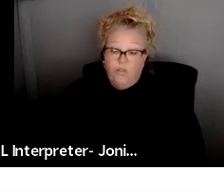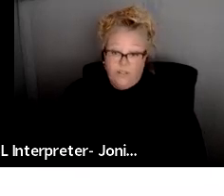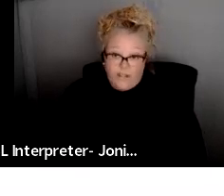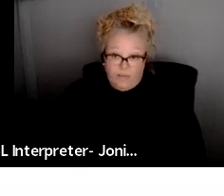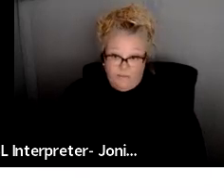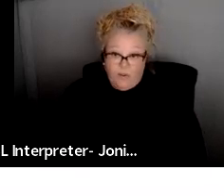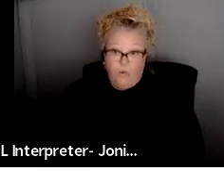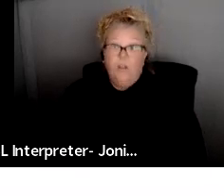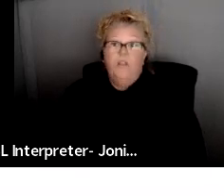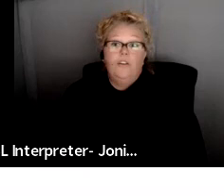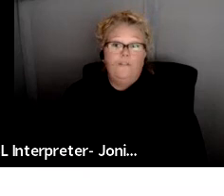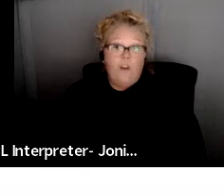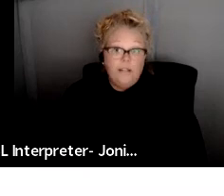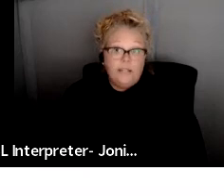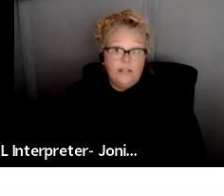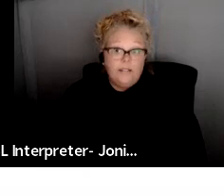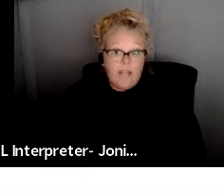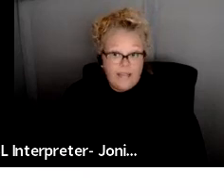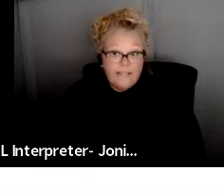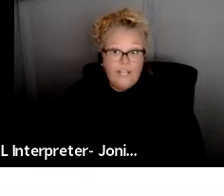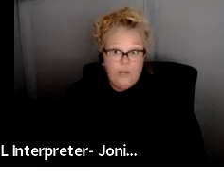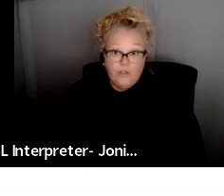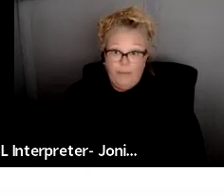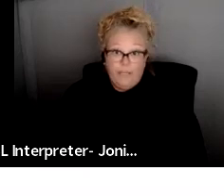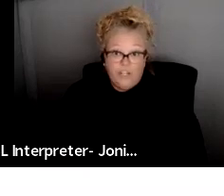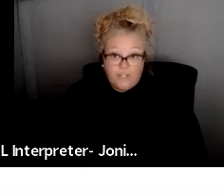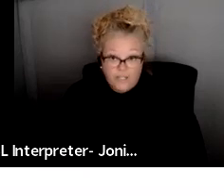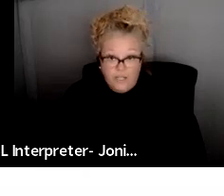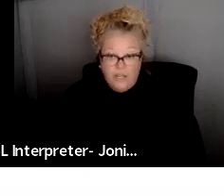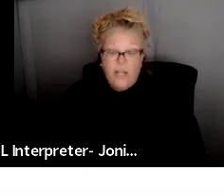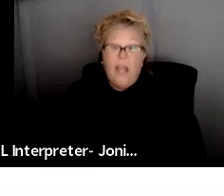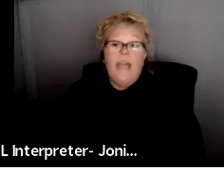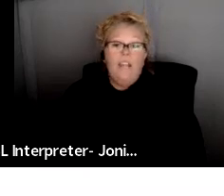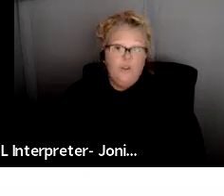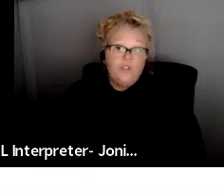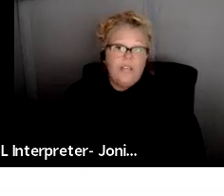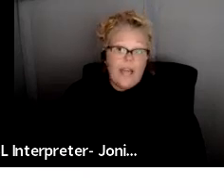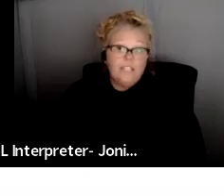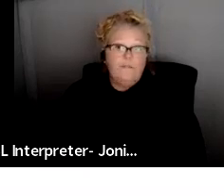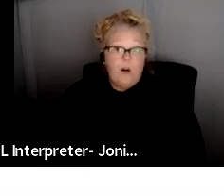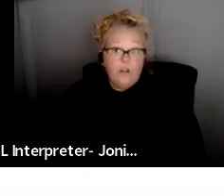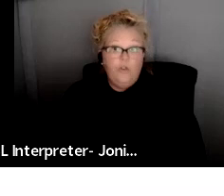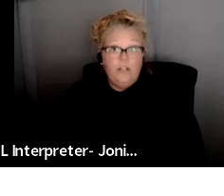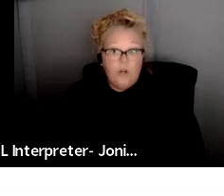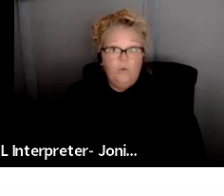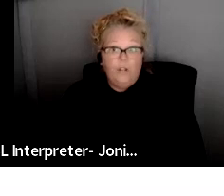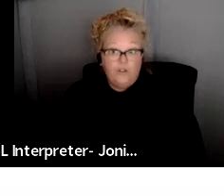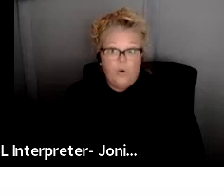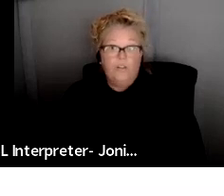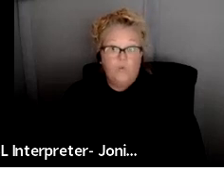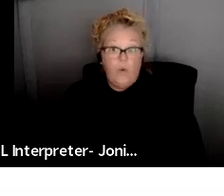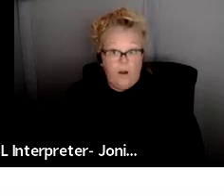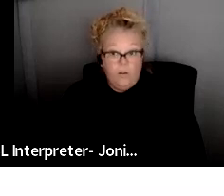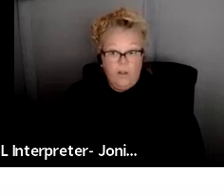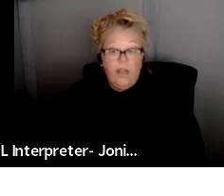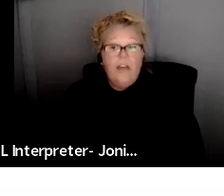Also, on this type of phone, the font size can usually be adjusted, and it usually has volume and tone